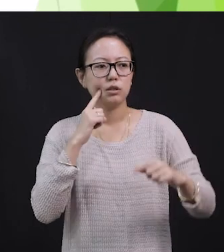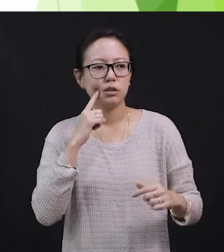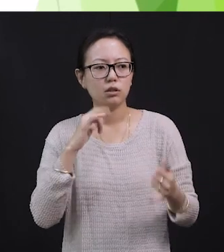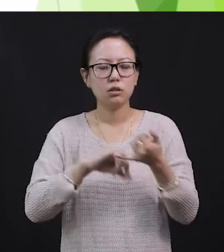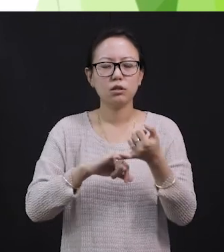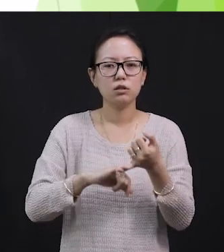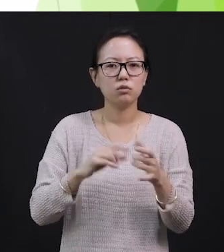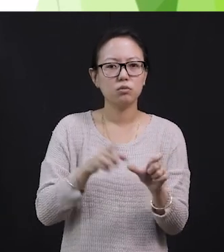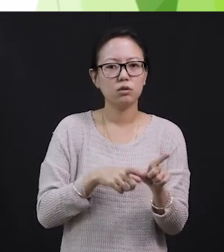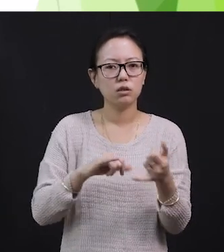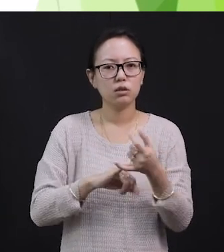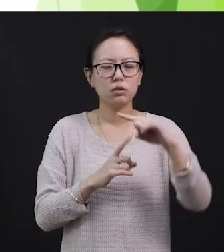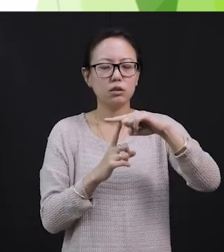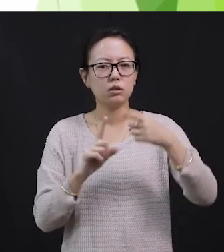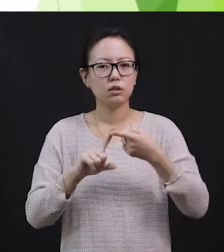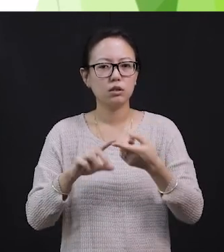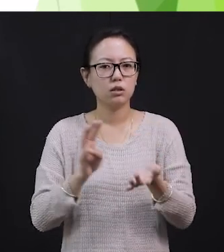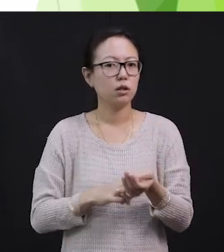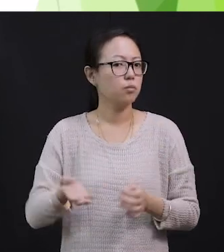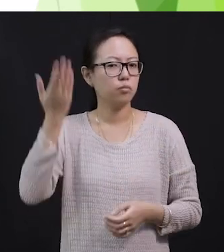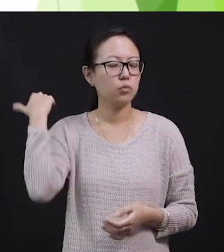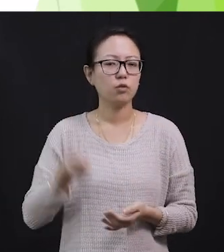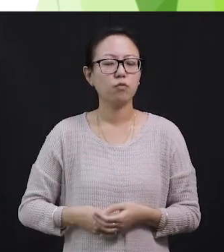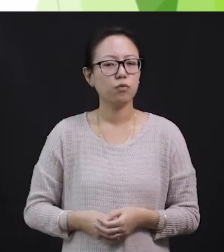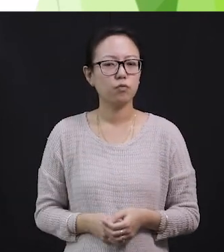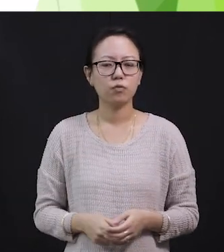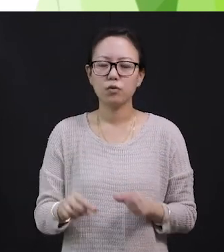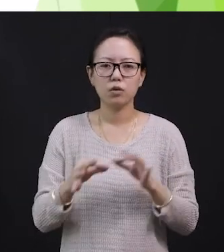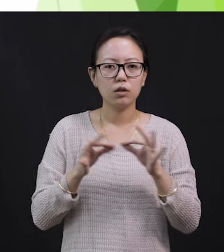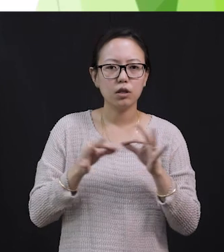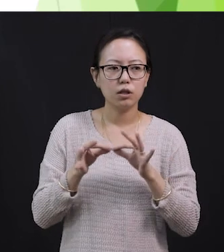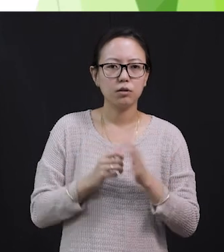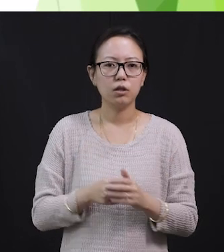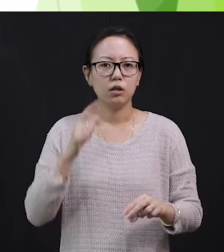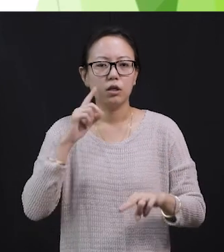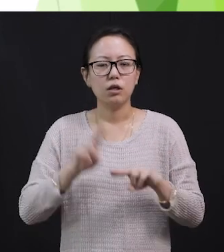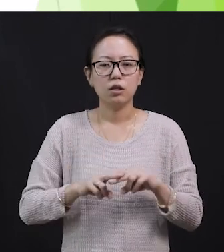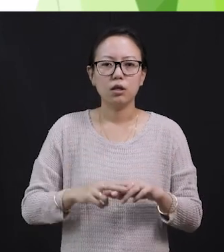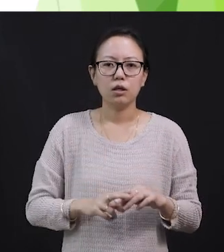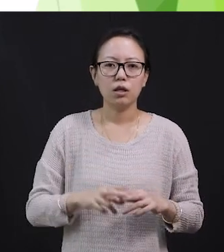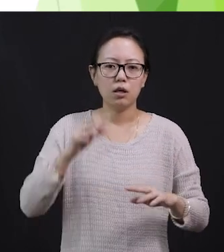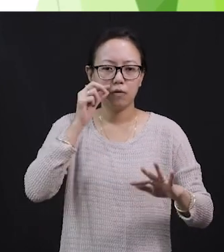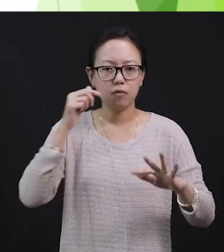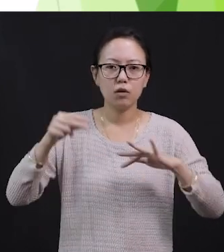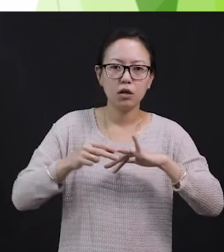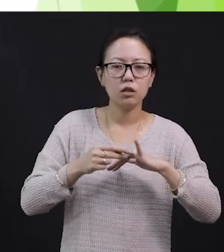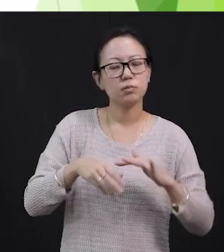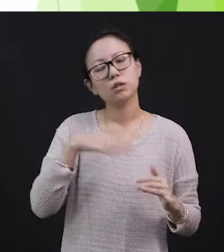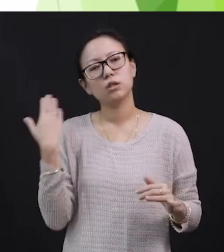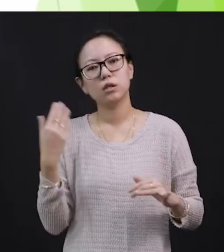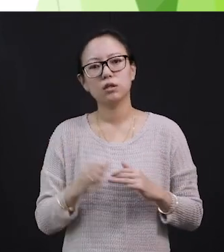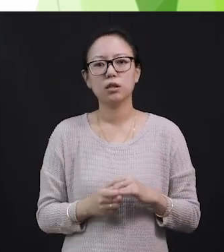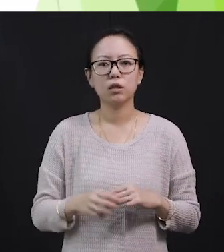that I introduced you, that if the man died before the woman had to commit sati. then there